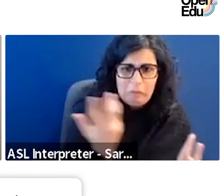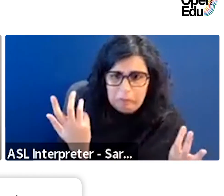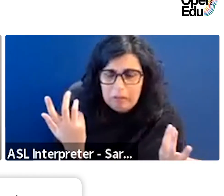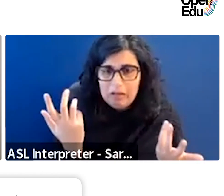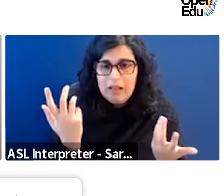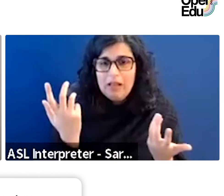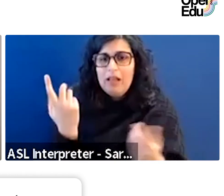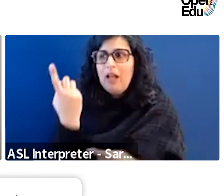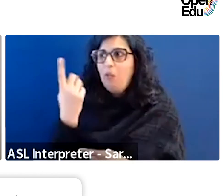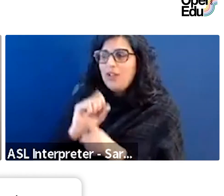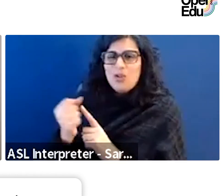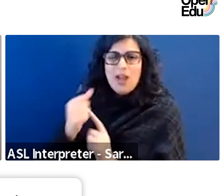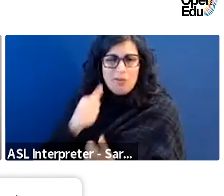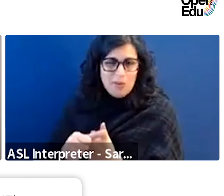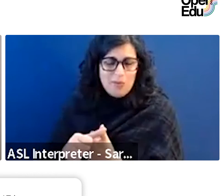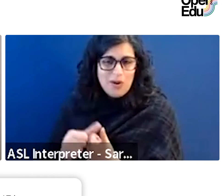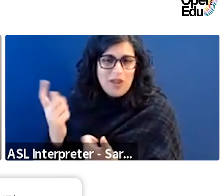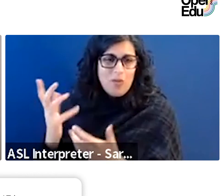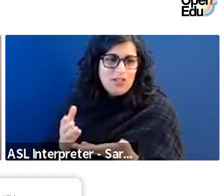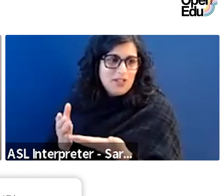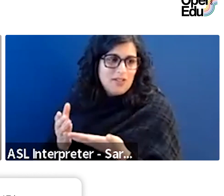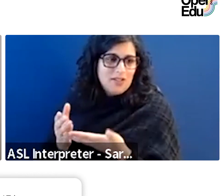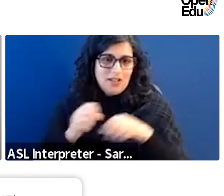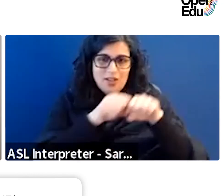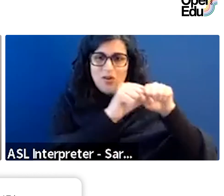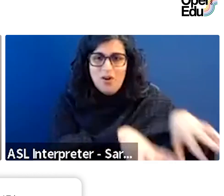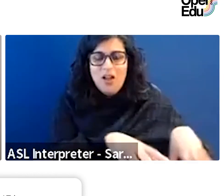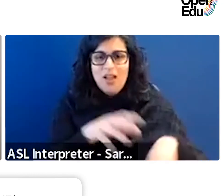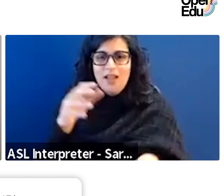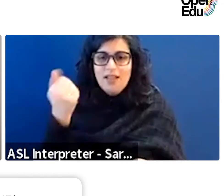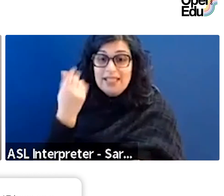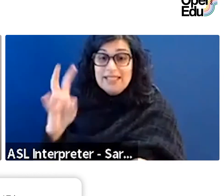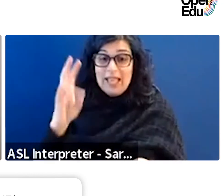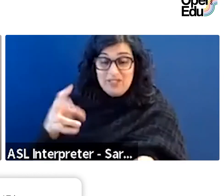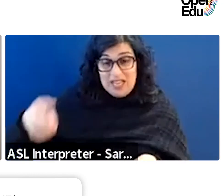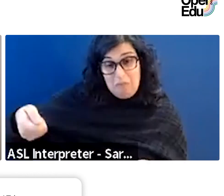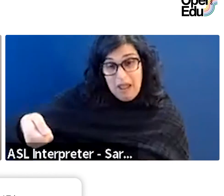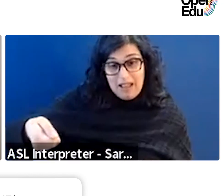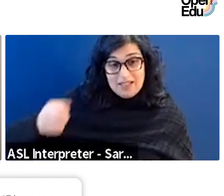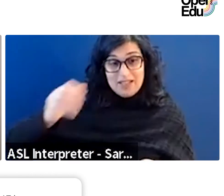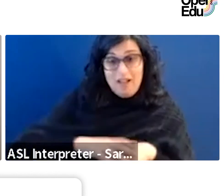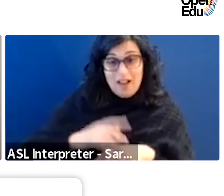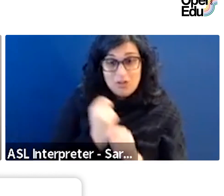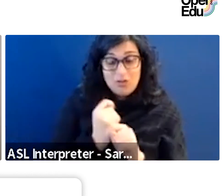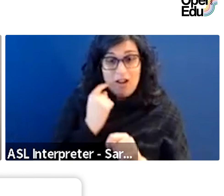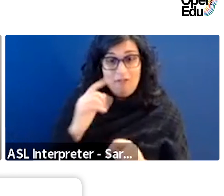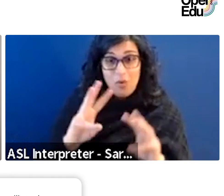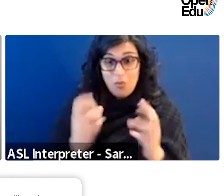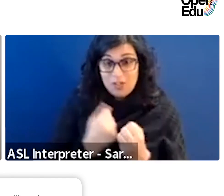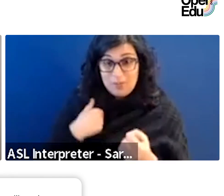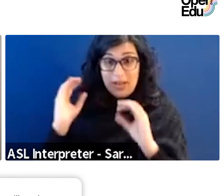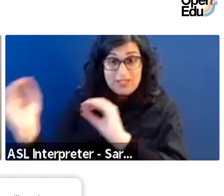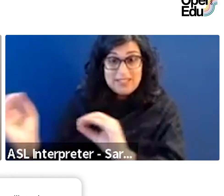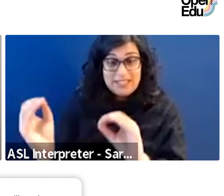my cases, they wanted to drop off like I think 17 bags on a truck for a workshop that I was teaching.